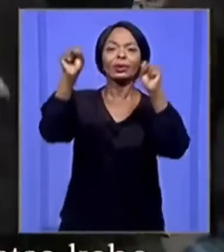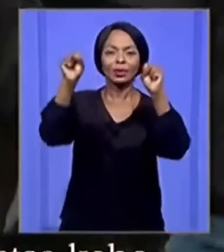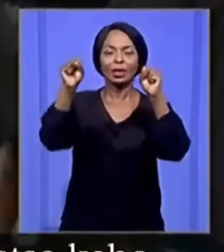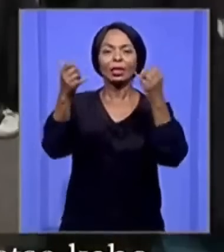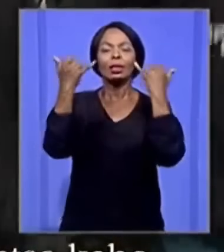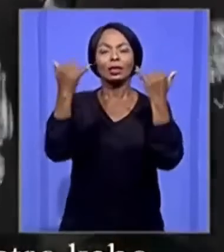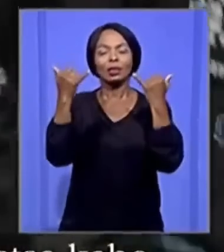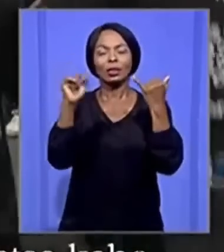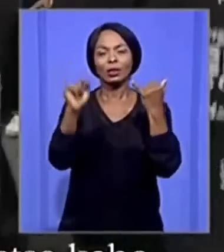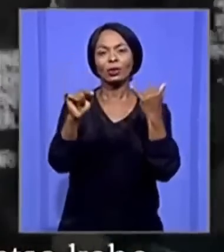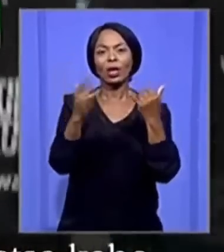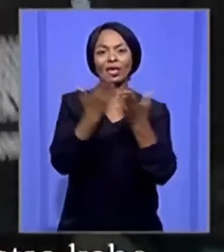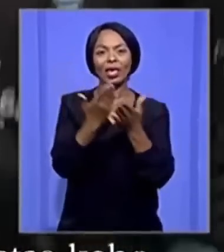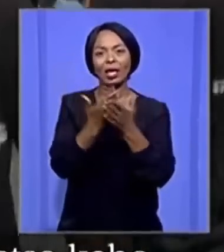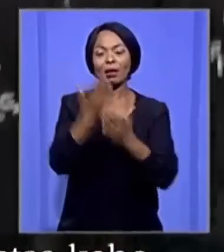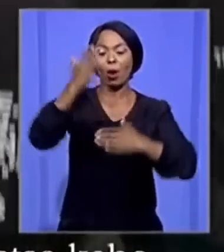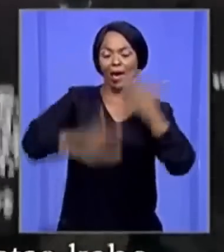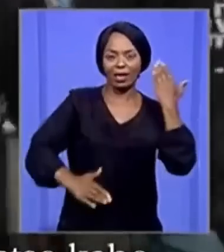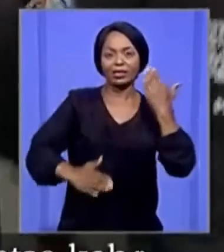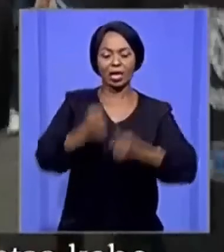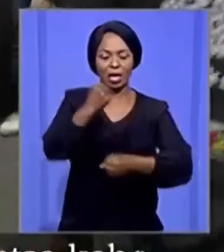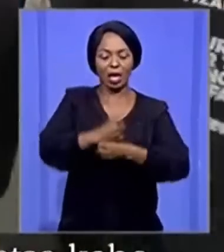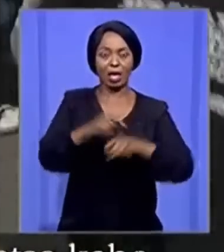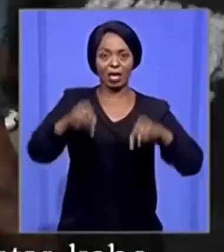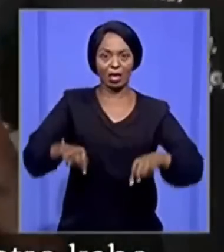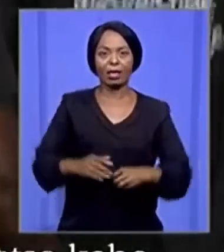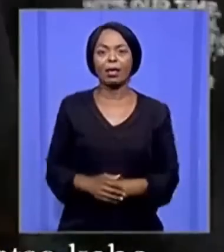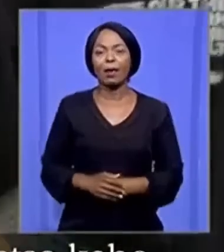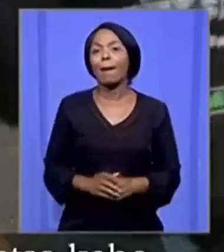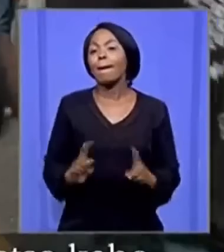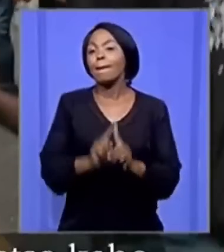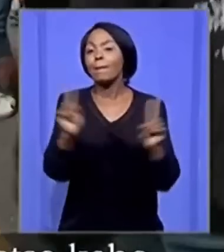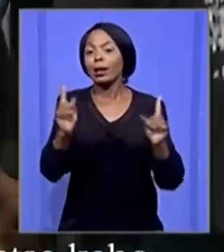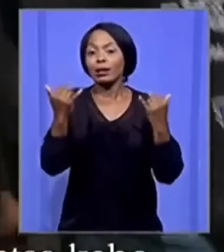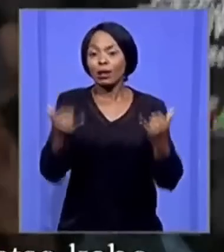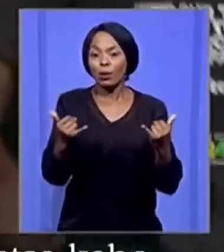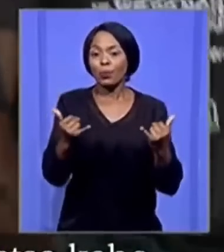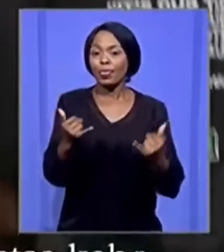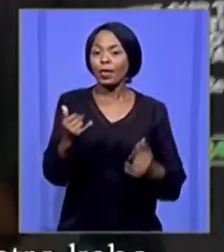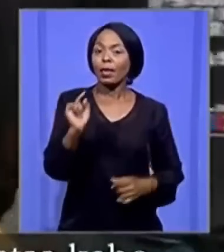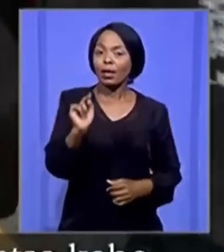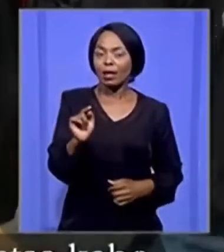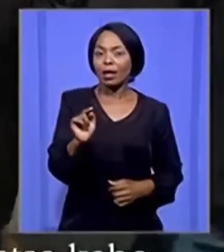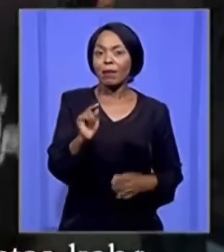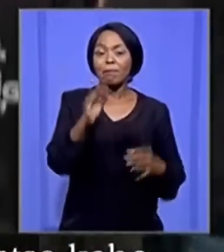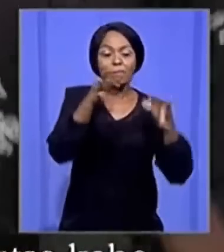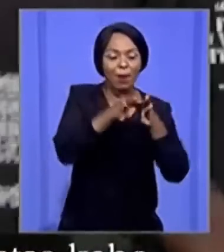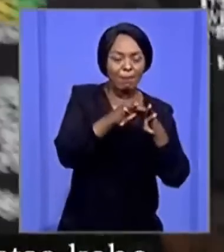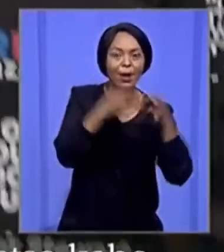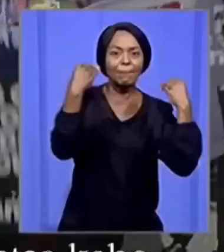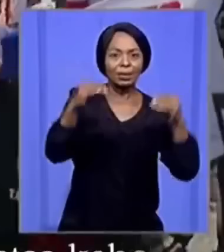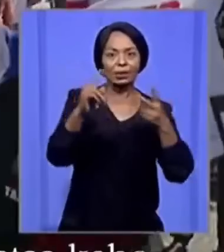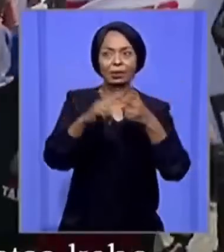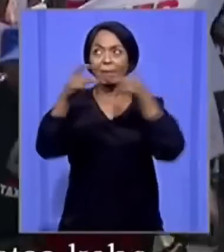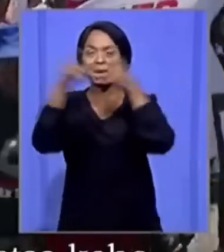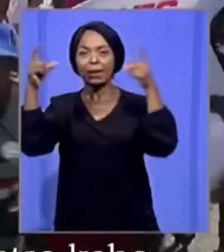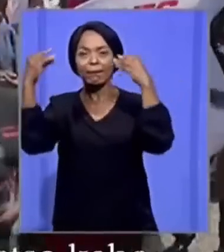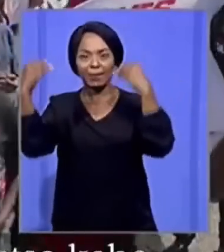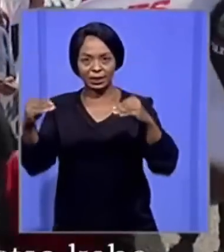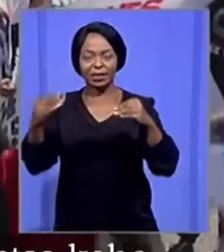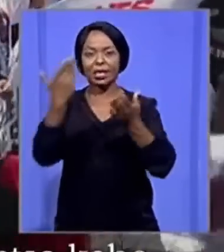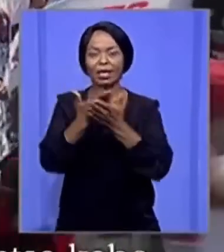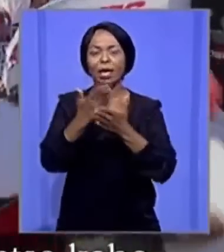a ngwaga and then ge load shedding e fedile go raya gore dikgwebo tse dinnyane le tse digolo di tla thoma go šoma ka